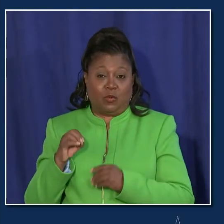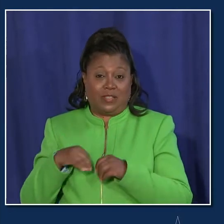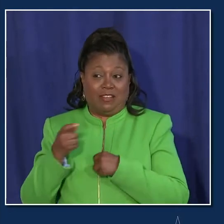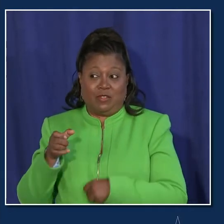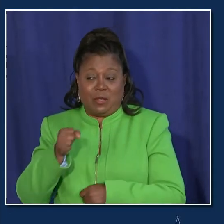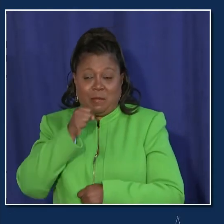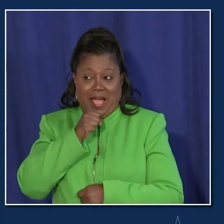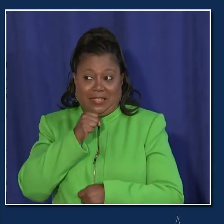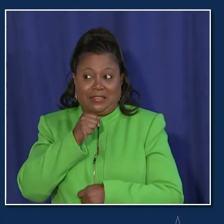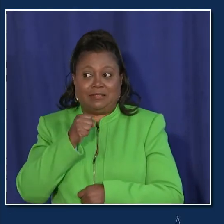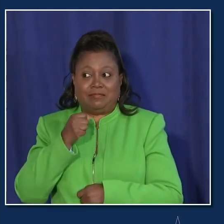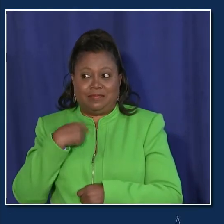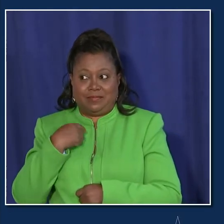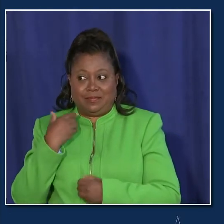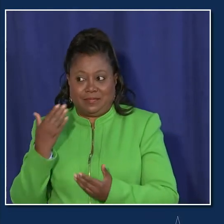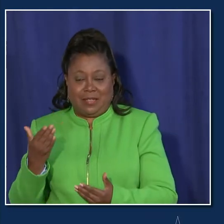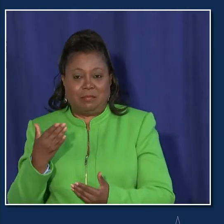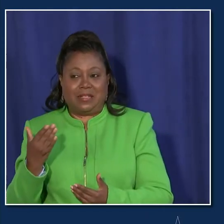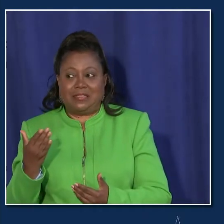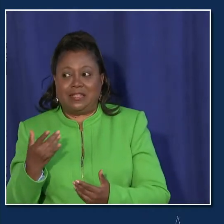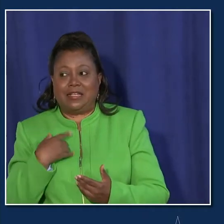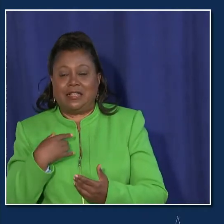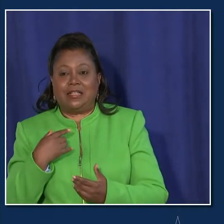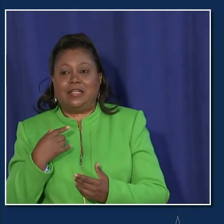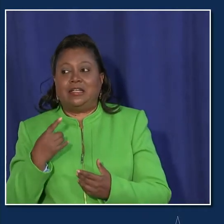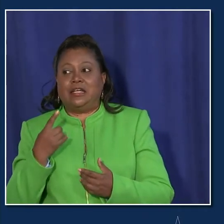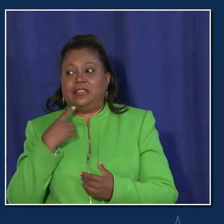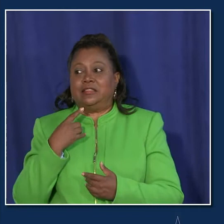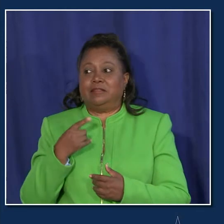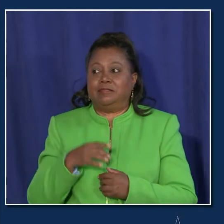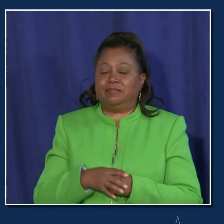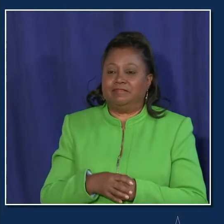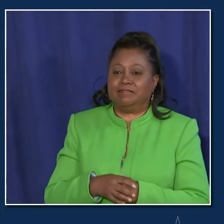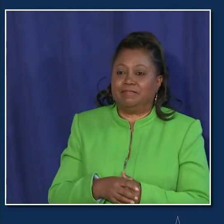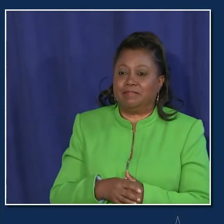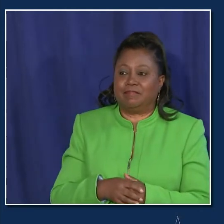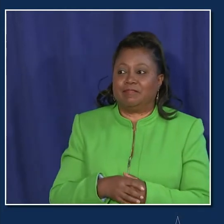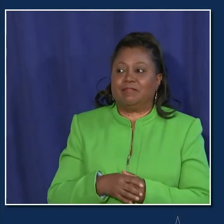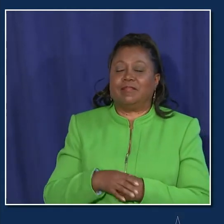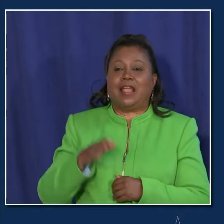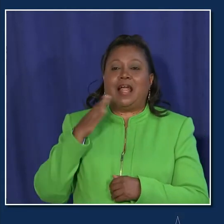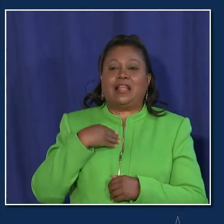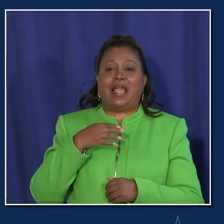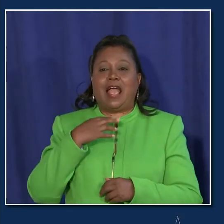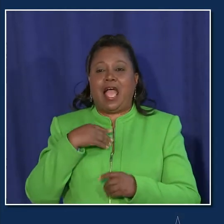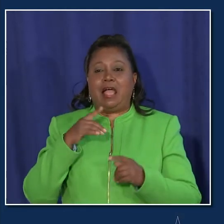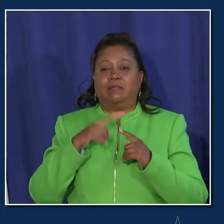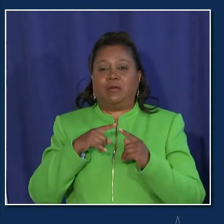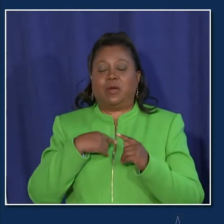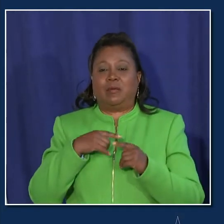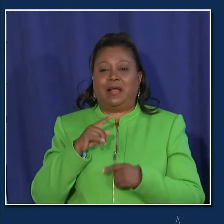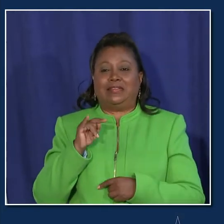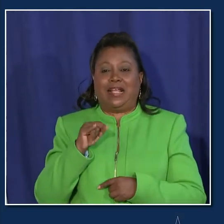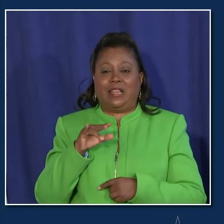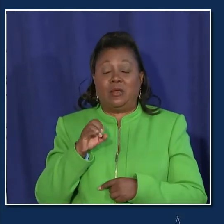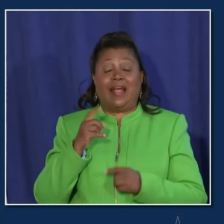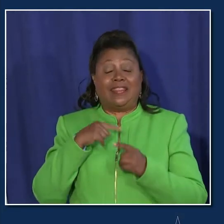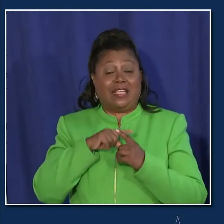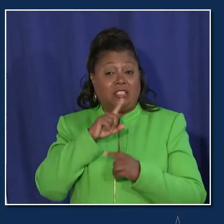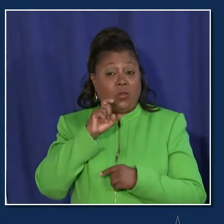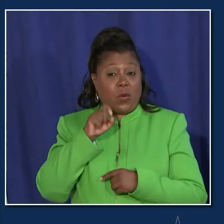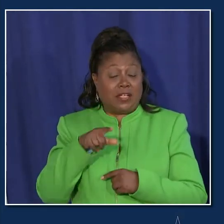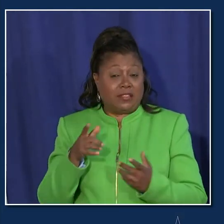mic, and please, Ivy Martinez from Telemundo, get out for us. Oh, hello, Iris Barrios with Telemundo. This